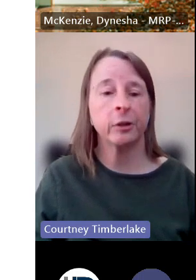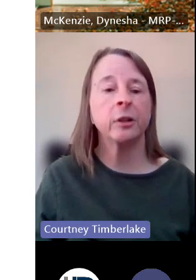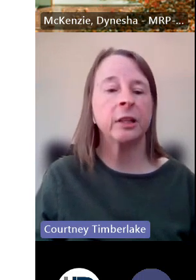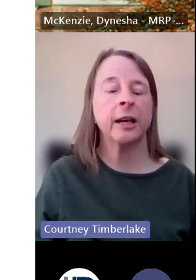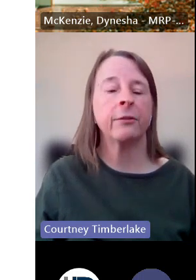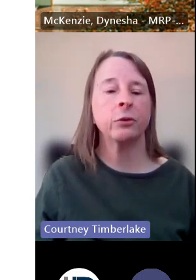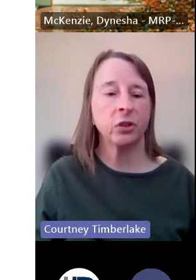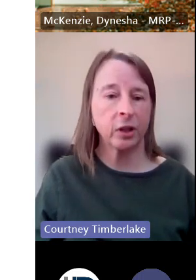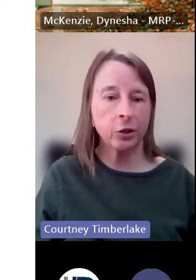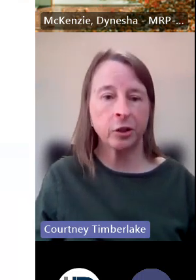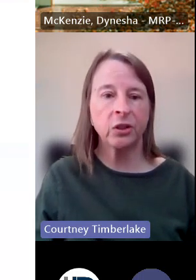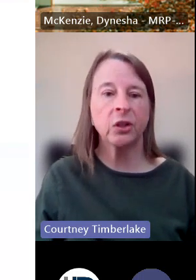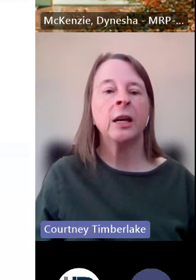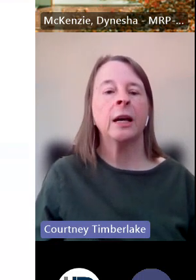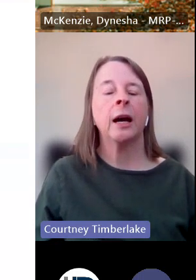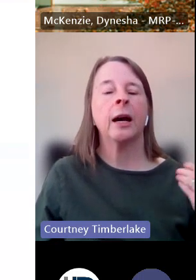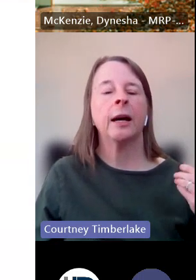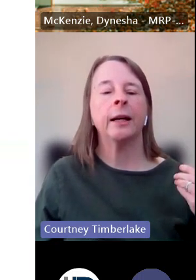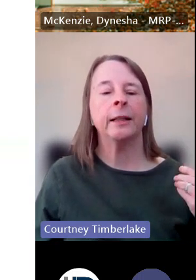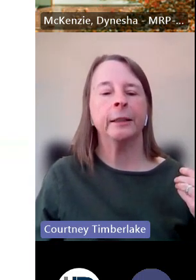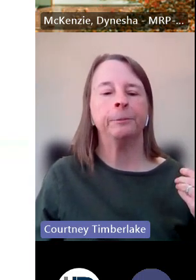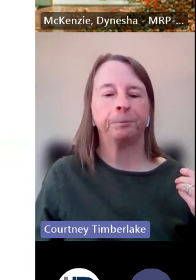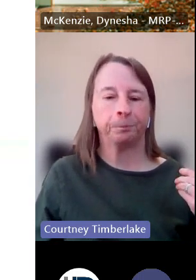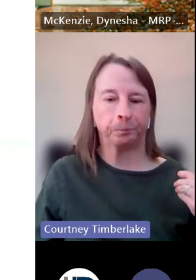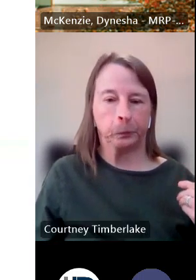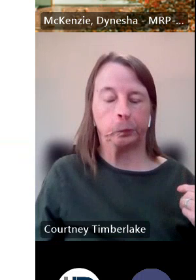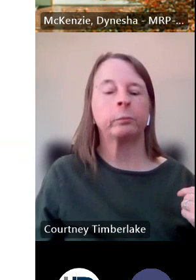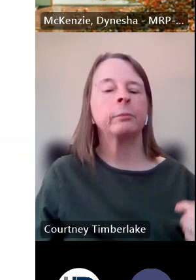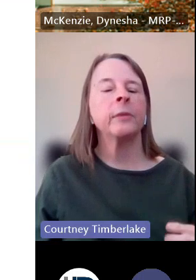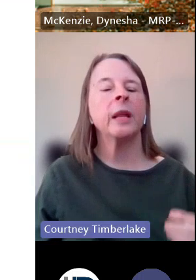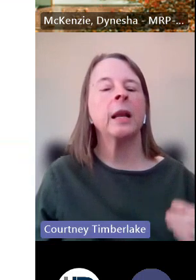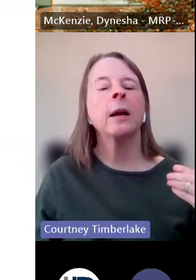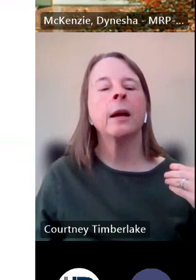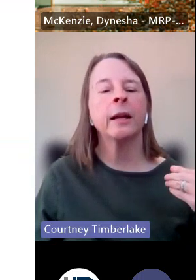be cleared to have those discussions, and